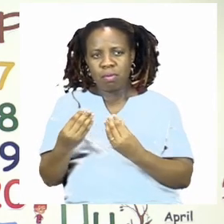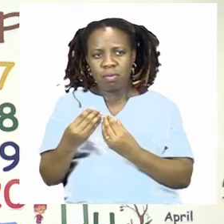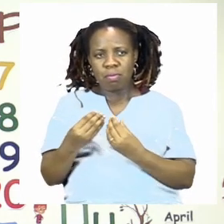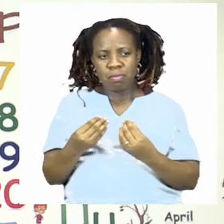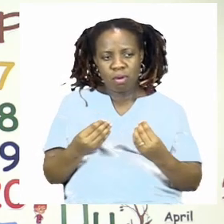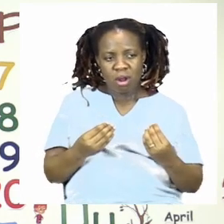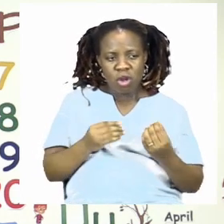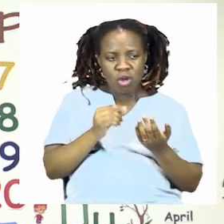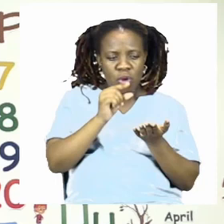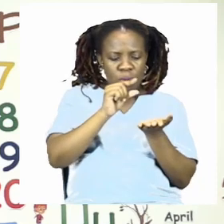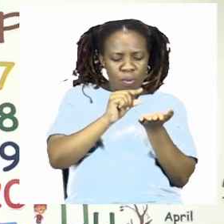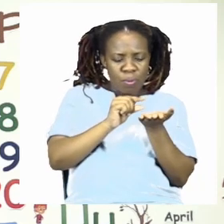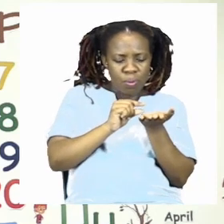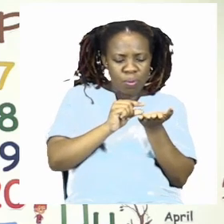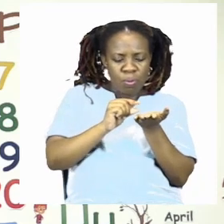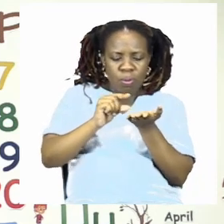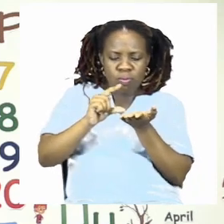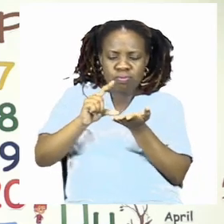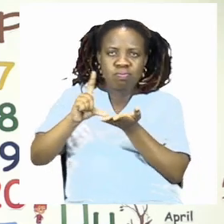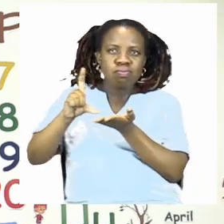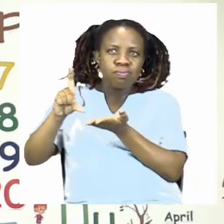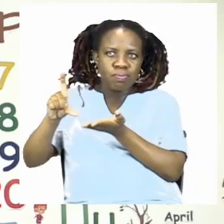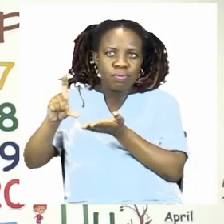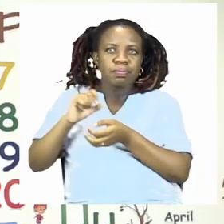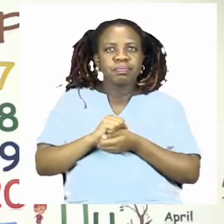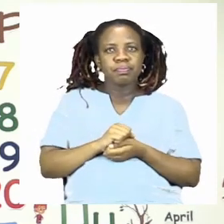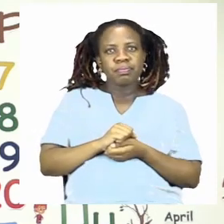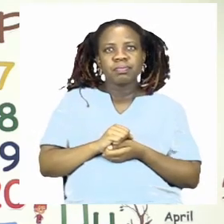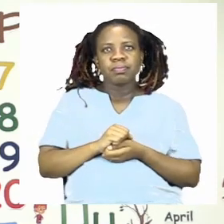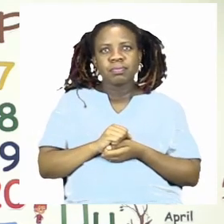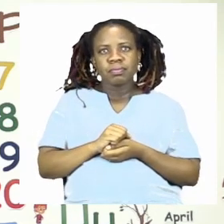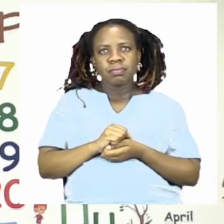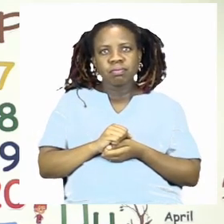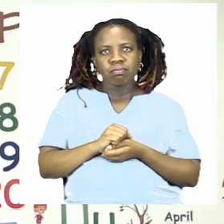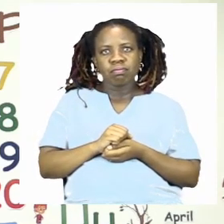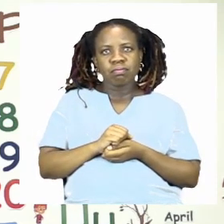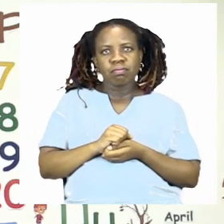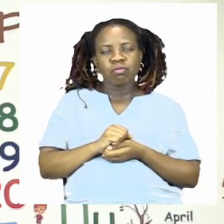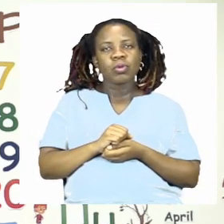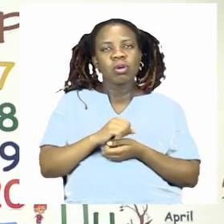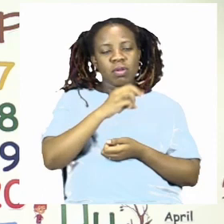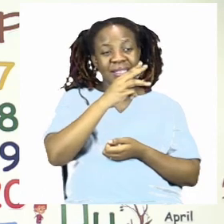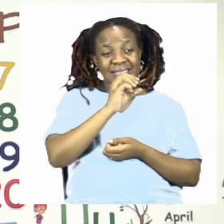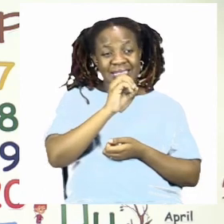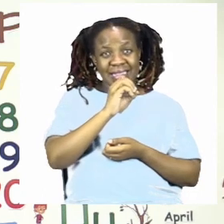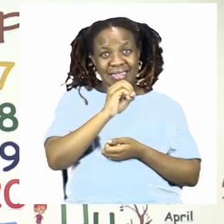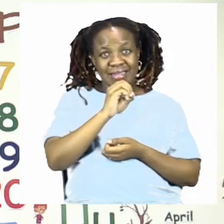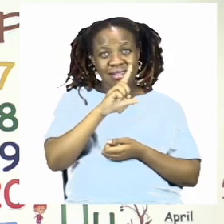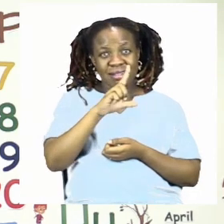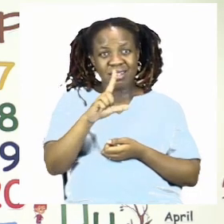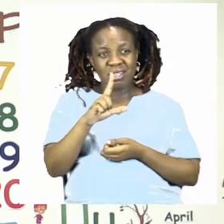say 300 liters was carried by truck A. So A is